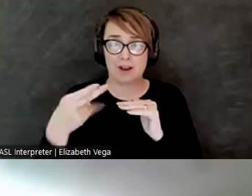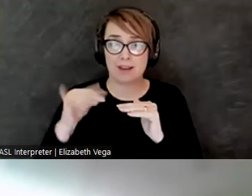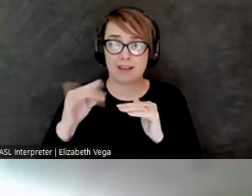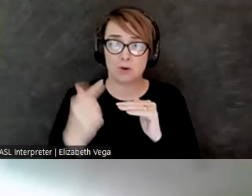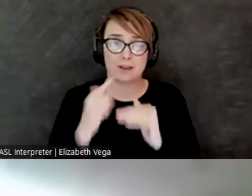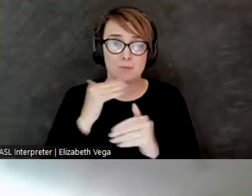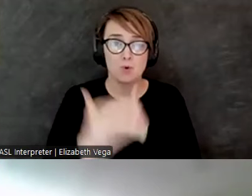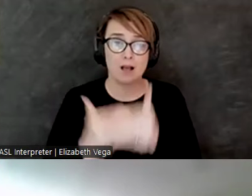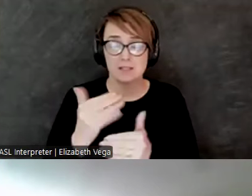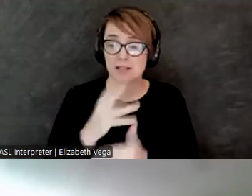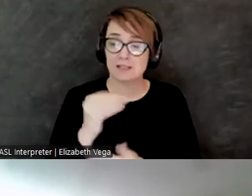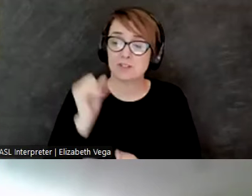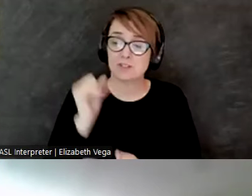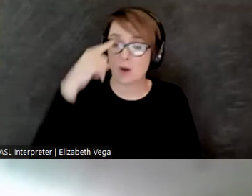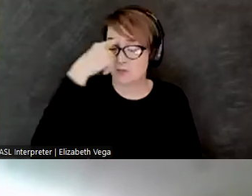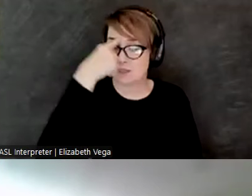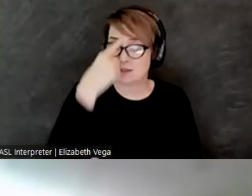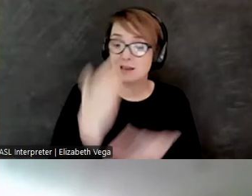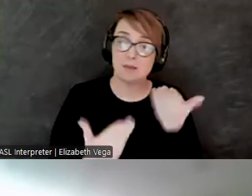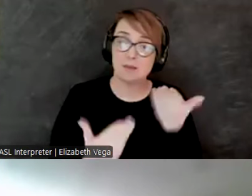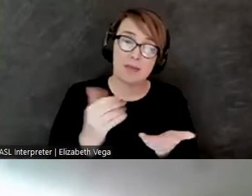that maybe as a committee,